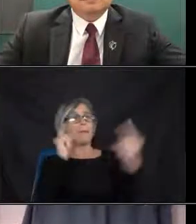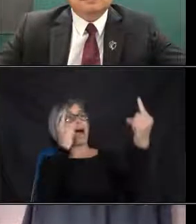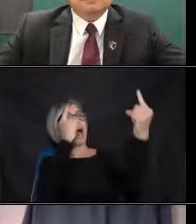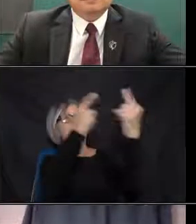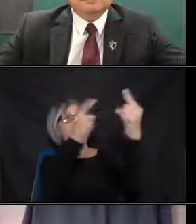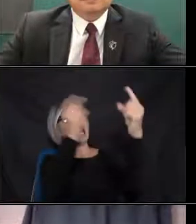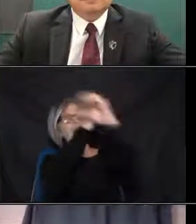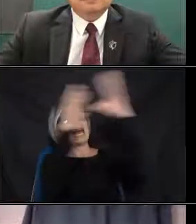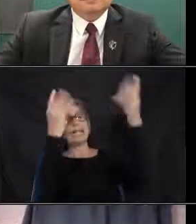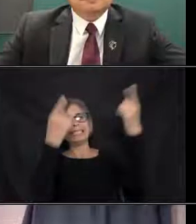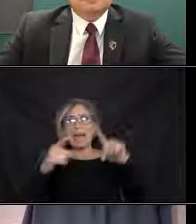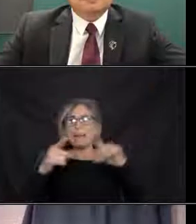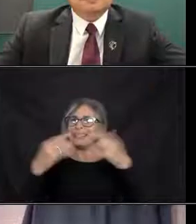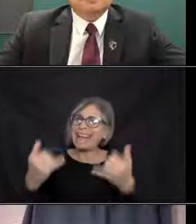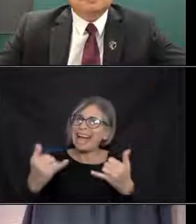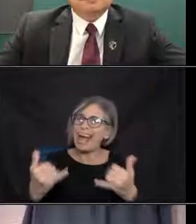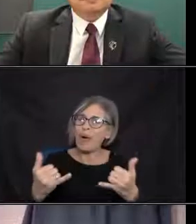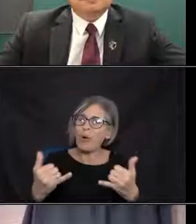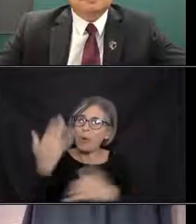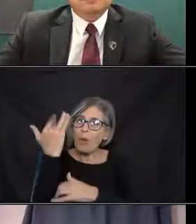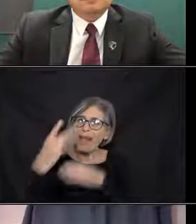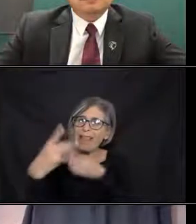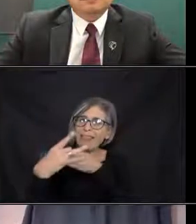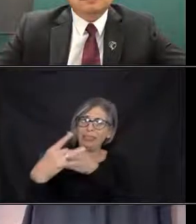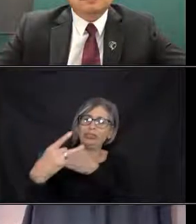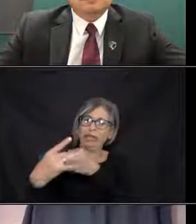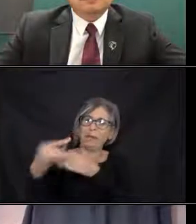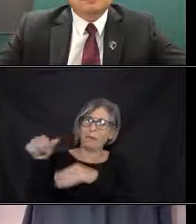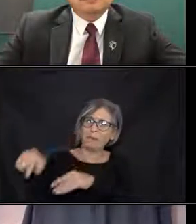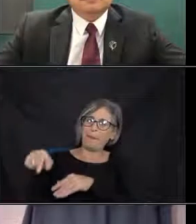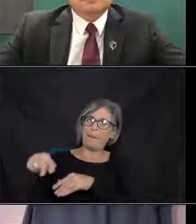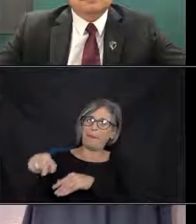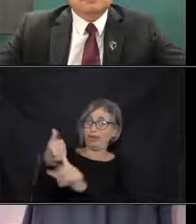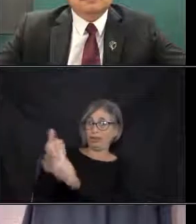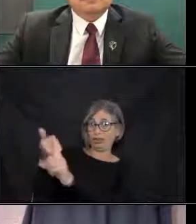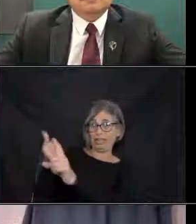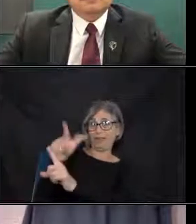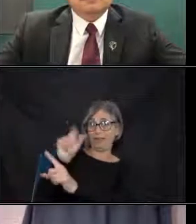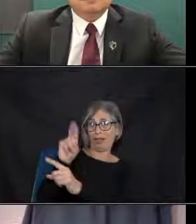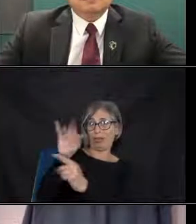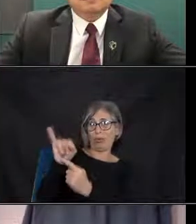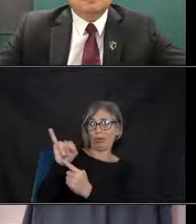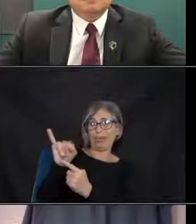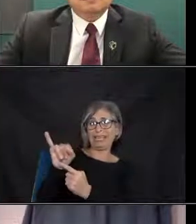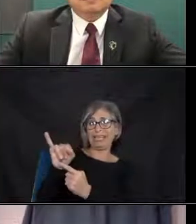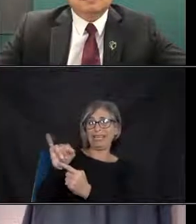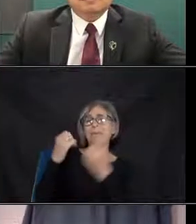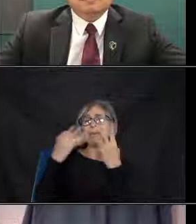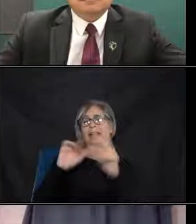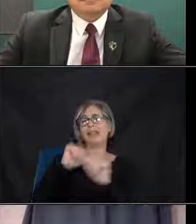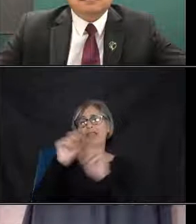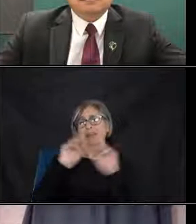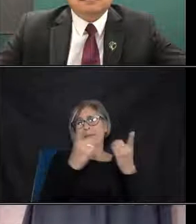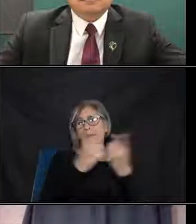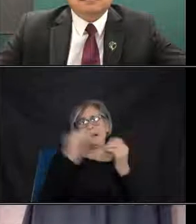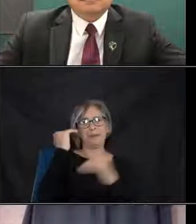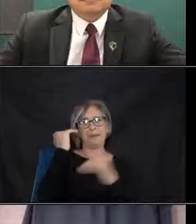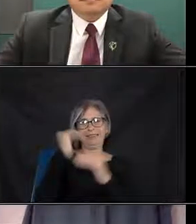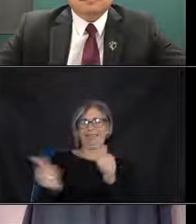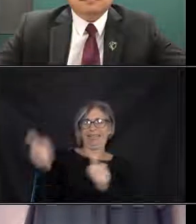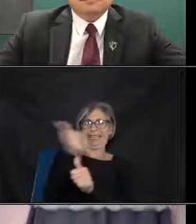that is coming to fruition through the leadership of, you know, yourself and multiple department heads and, you